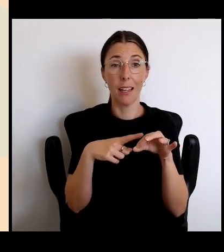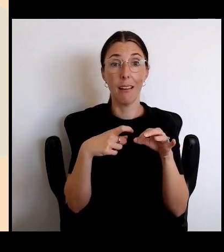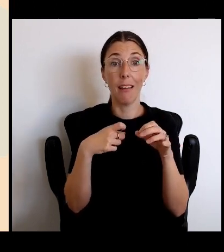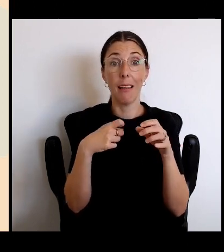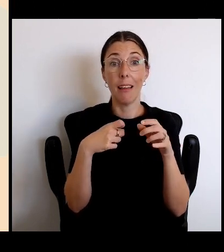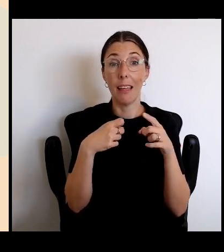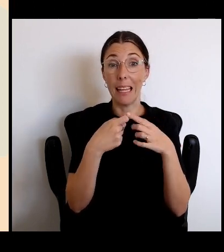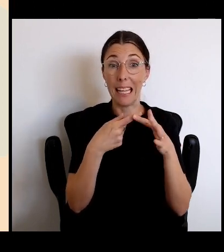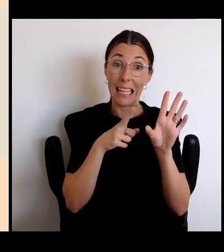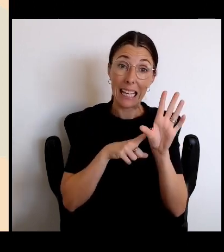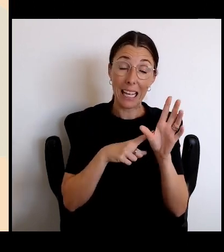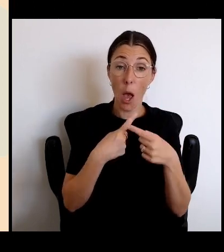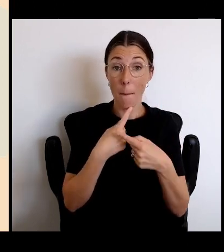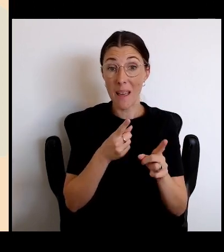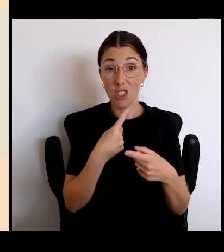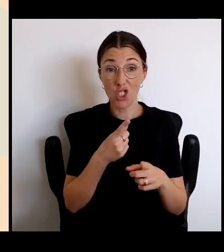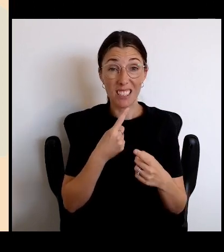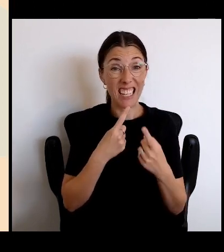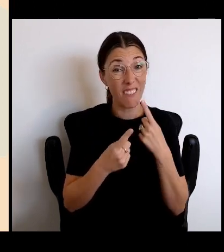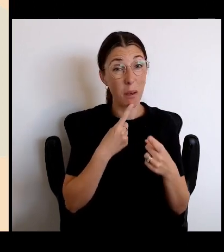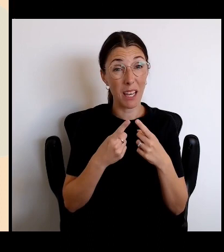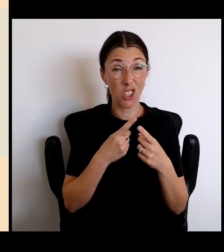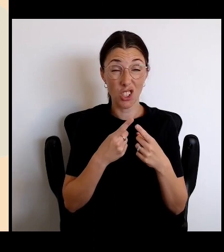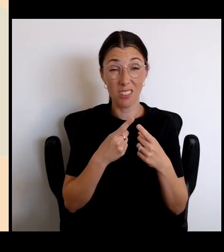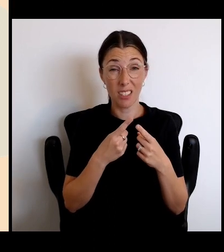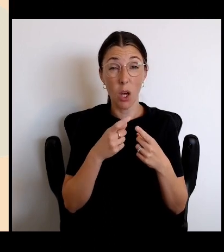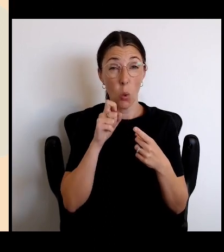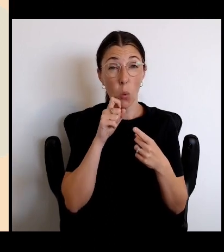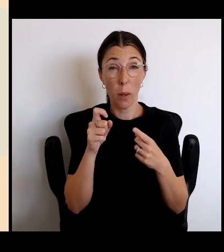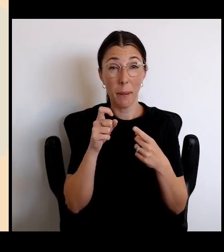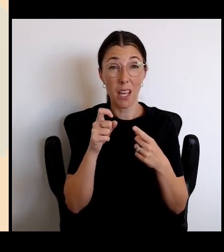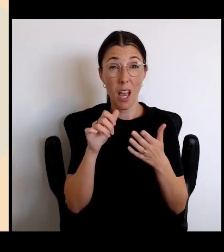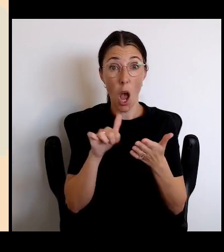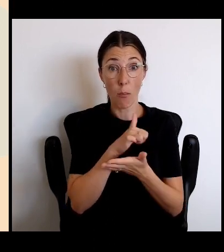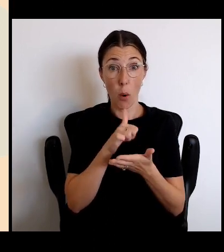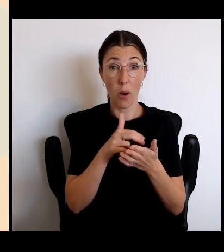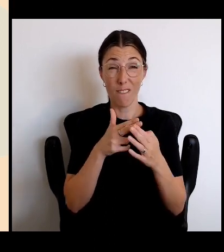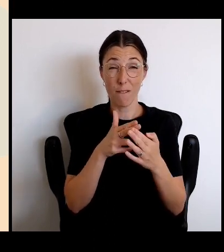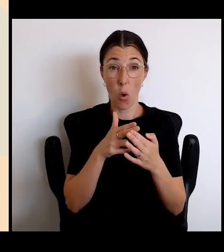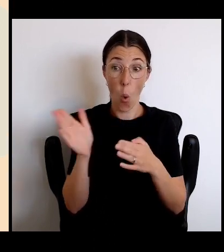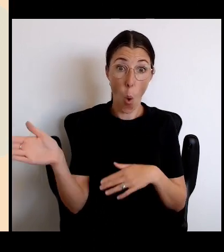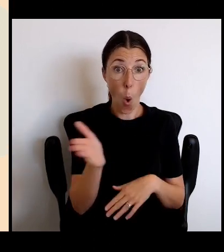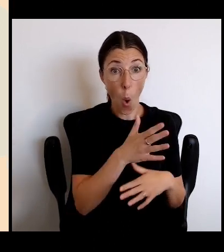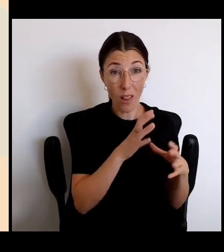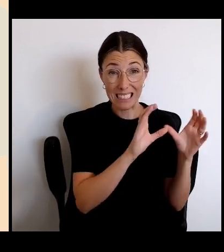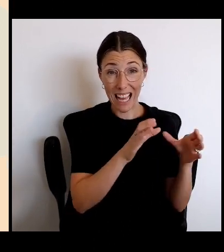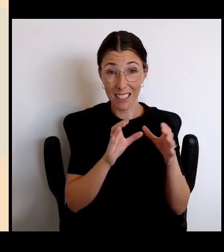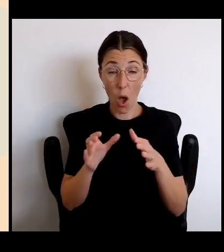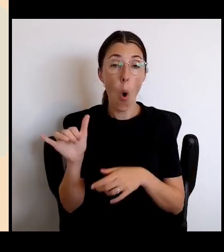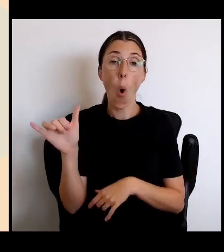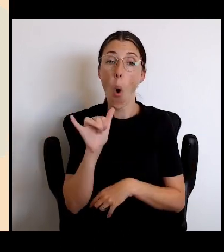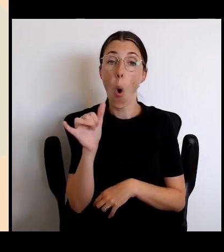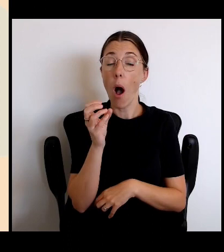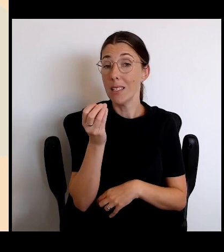/ information that will be universally appropriate for all segments, or is there info that we should avoid